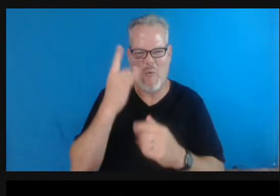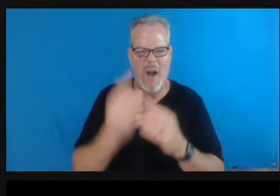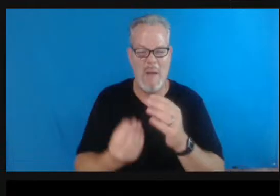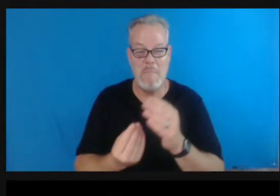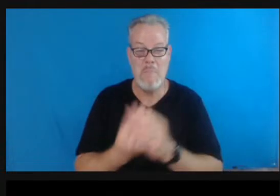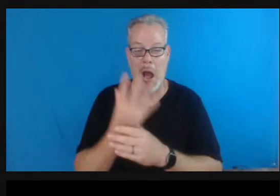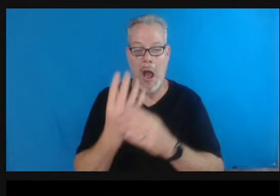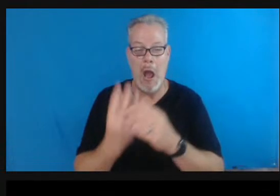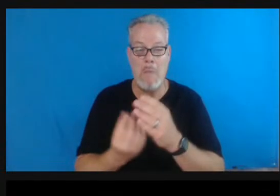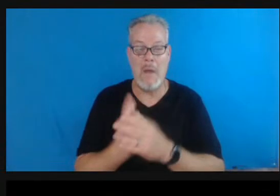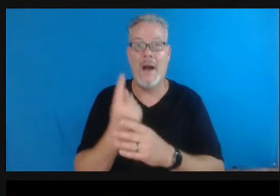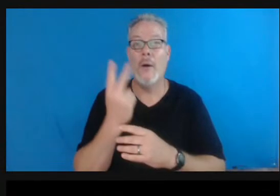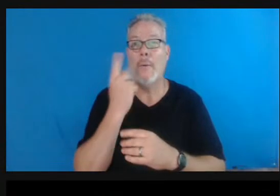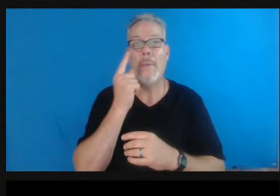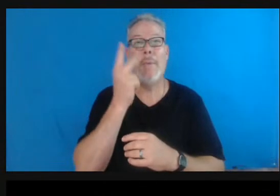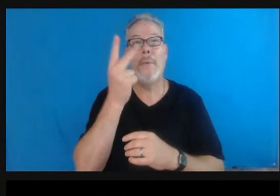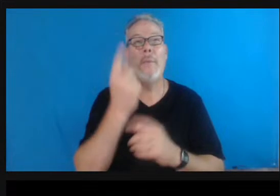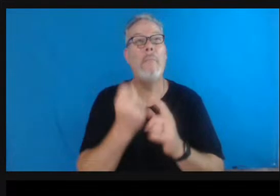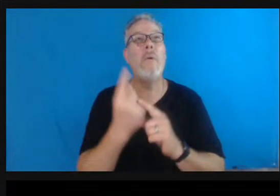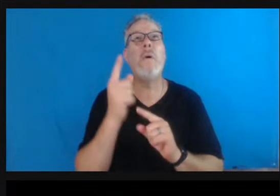kind of